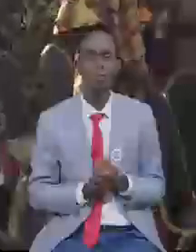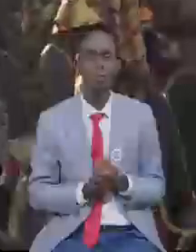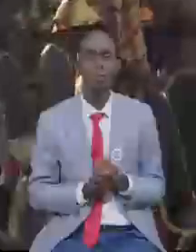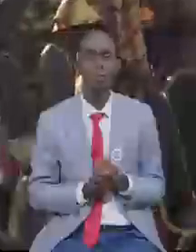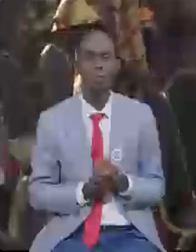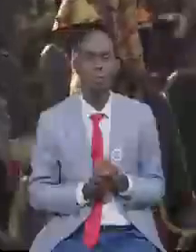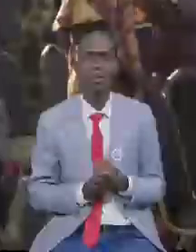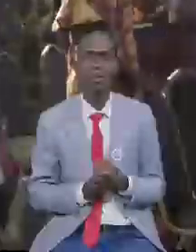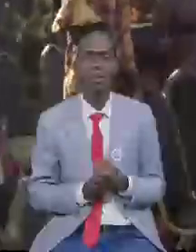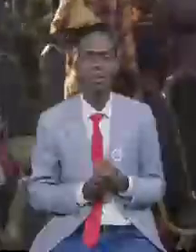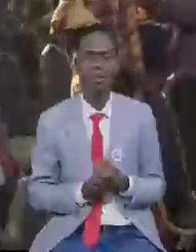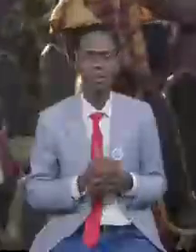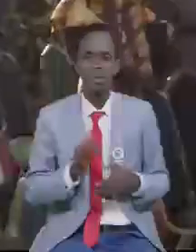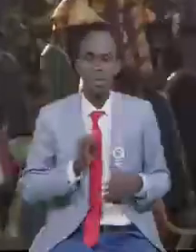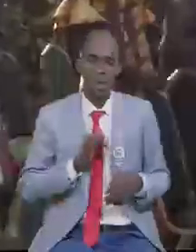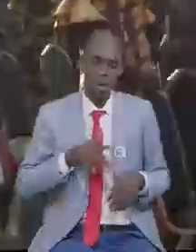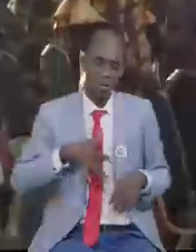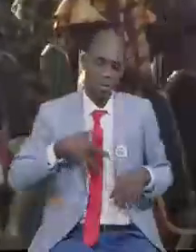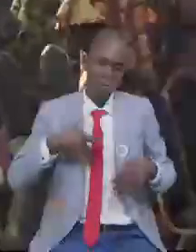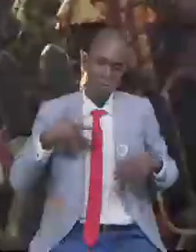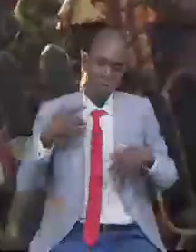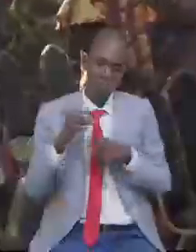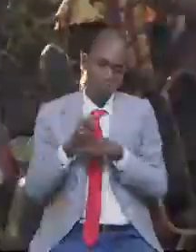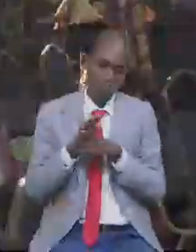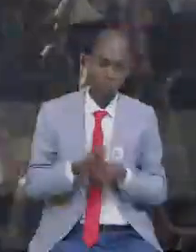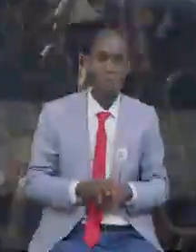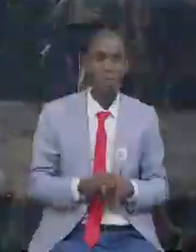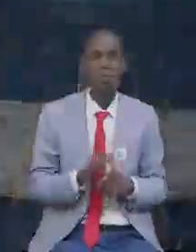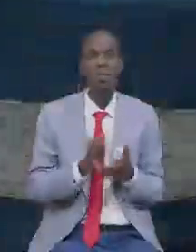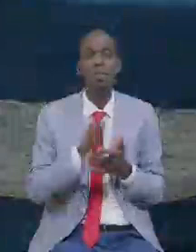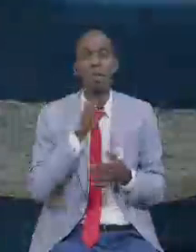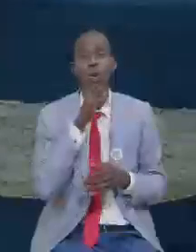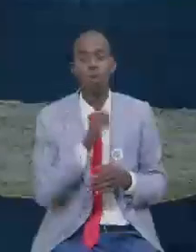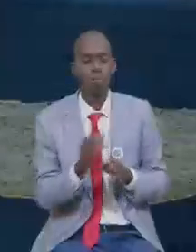I feel intimidated. Old song.